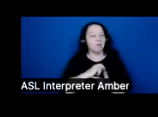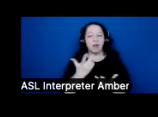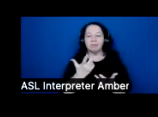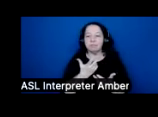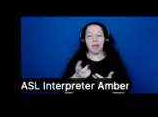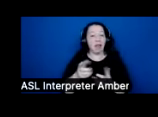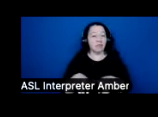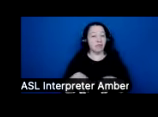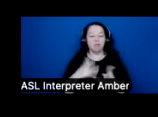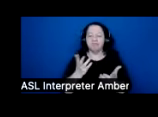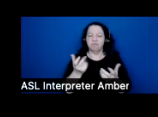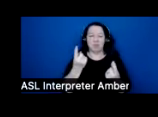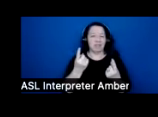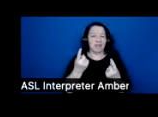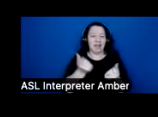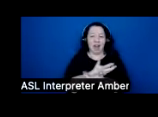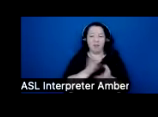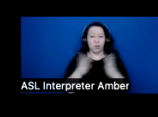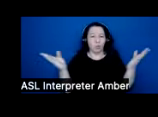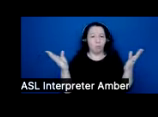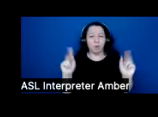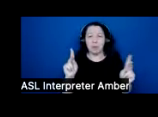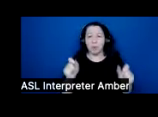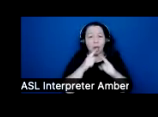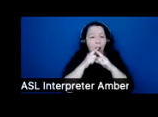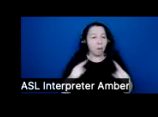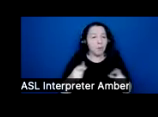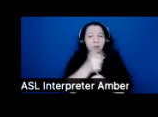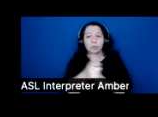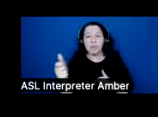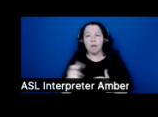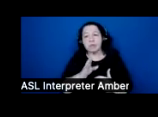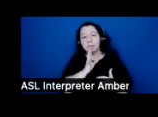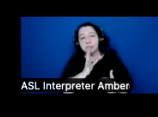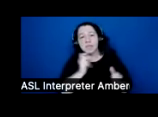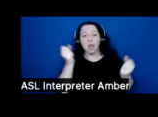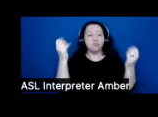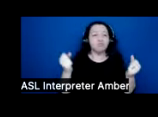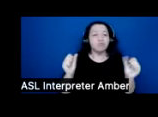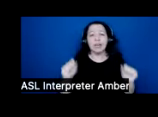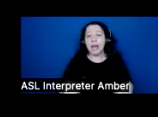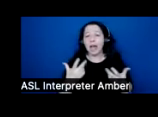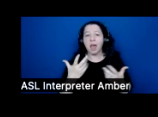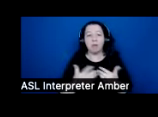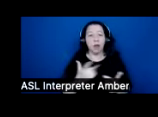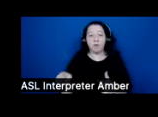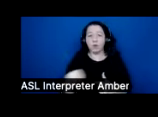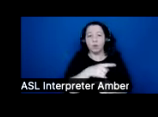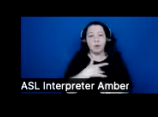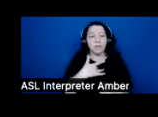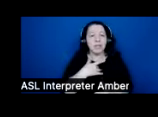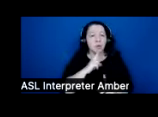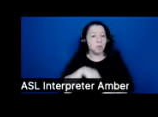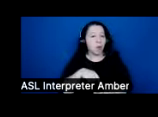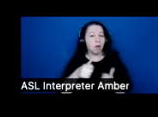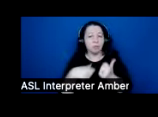so that people can unmute and say what they are feeling. responding to each other like that in chat